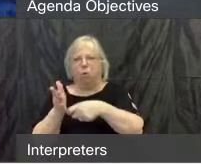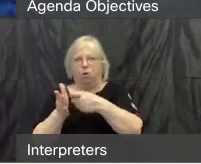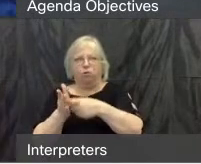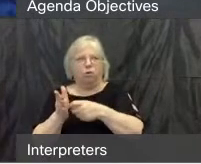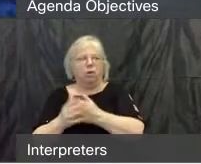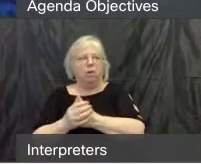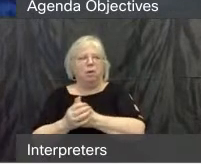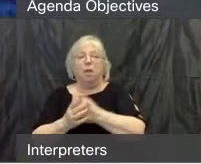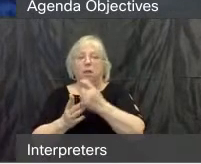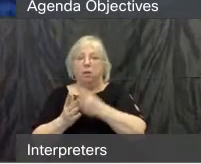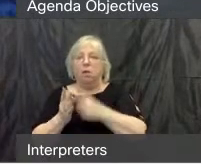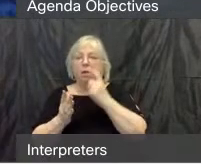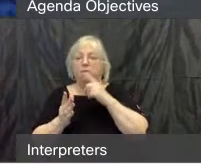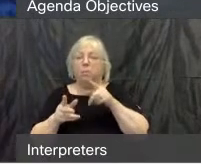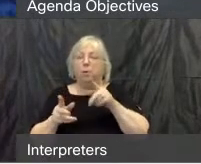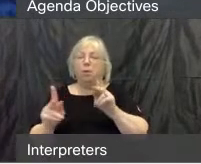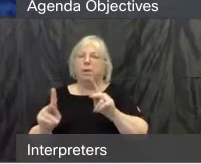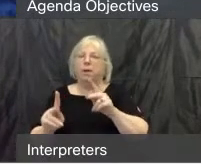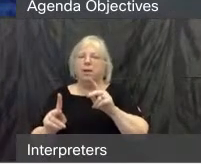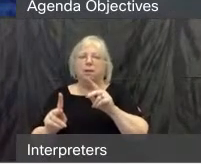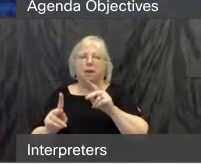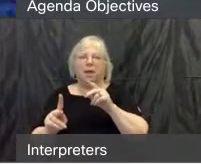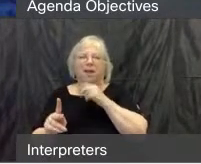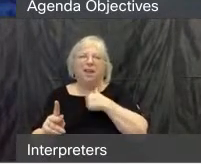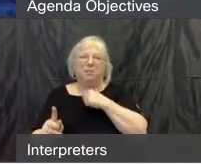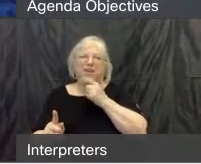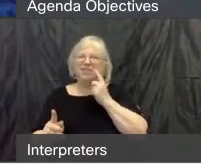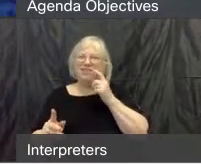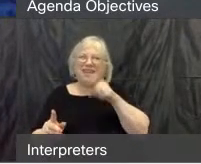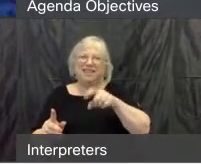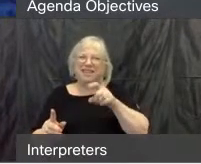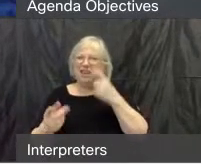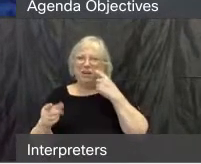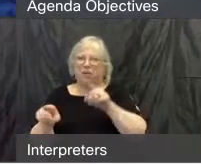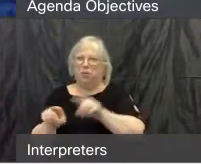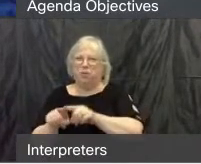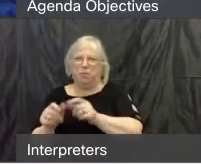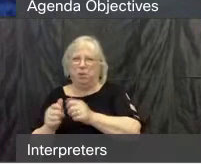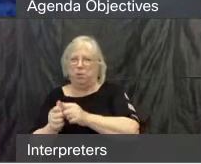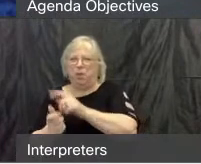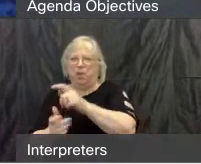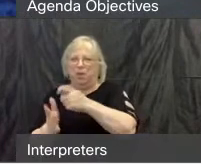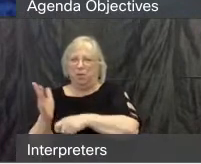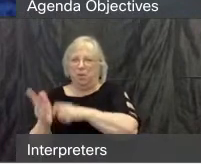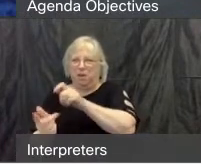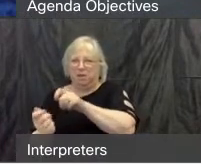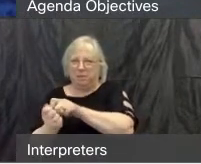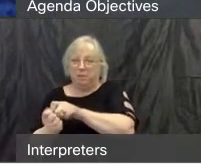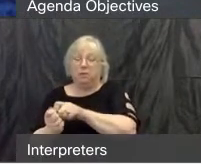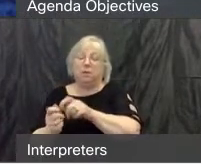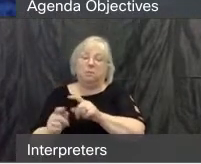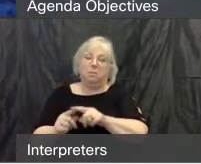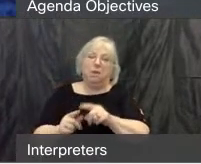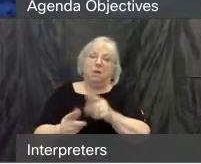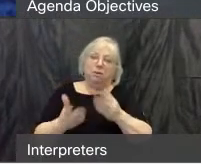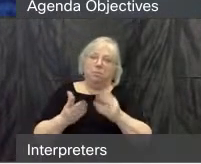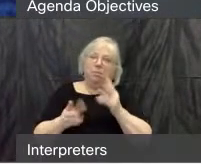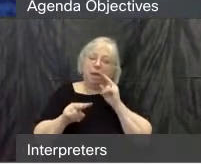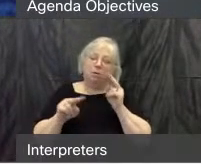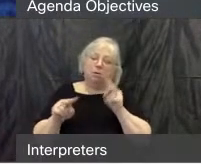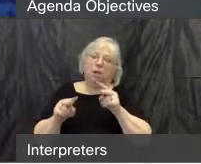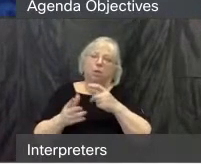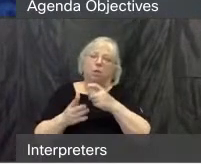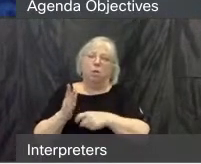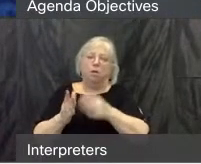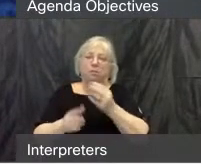The cost per permit, though, I'm not necessarily in agreement with that, but you might look at the cost